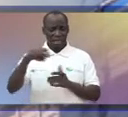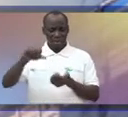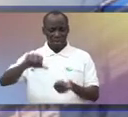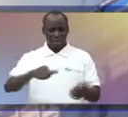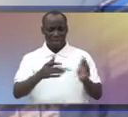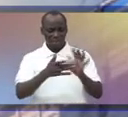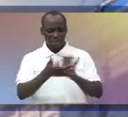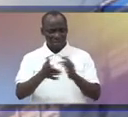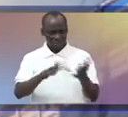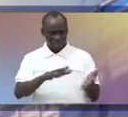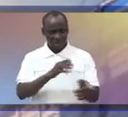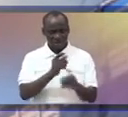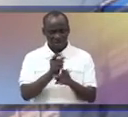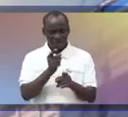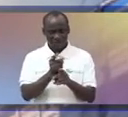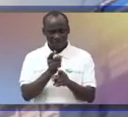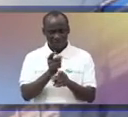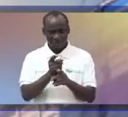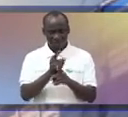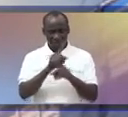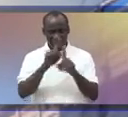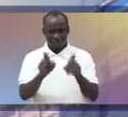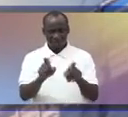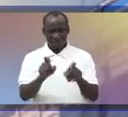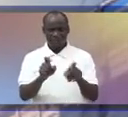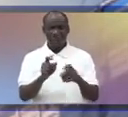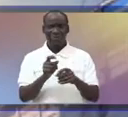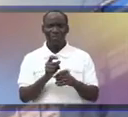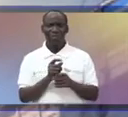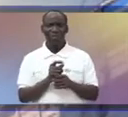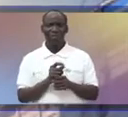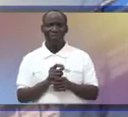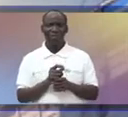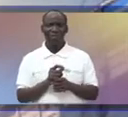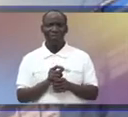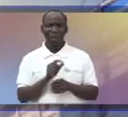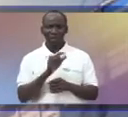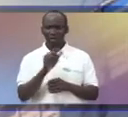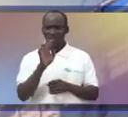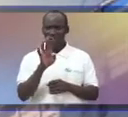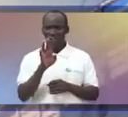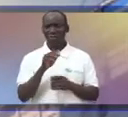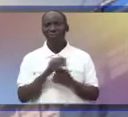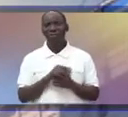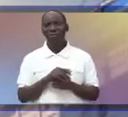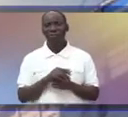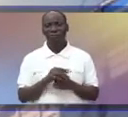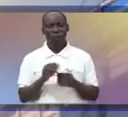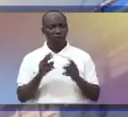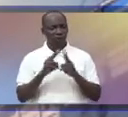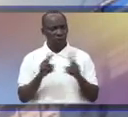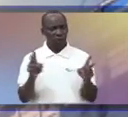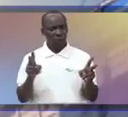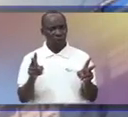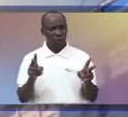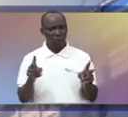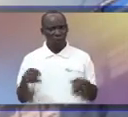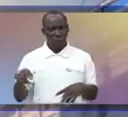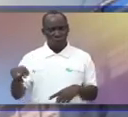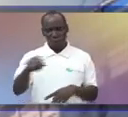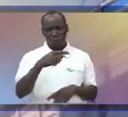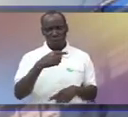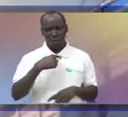death? So here he asks a question and he's going to answer in verse 4. Therefore, we were